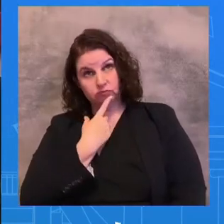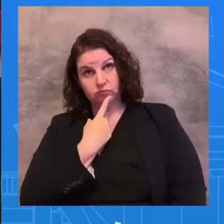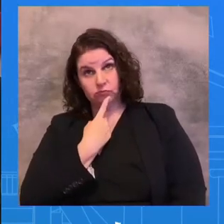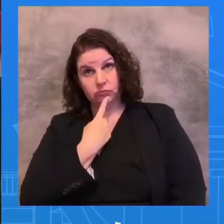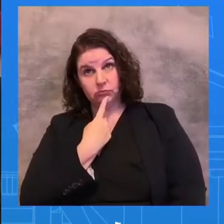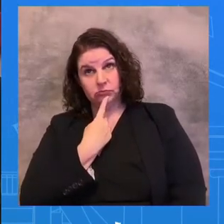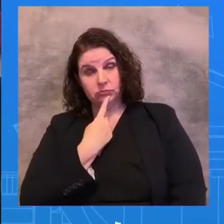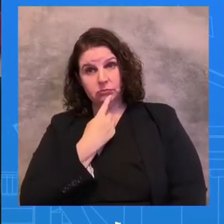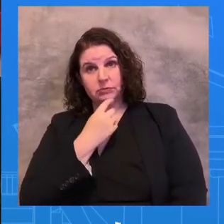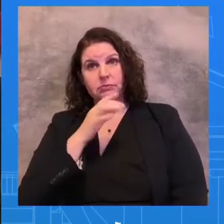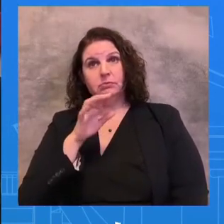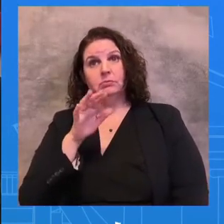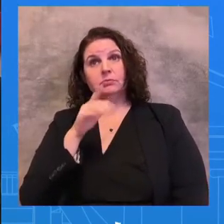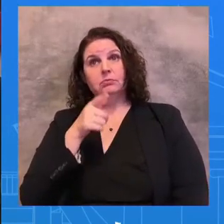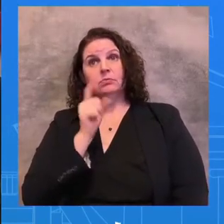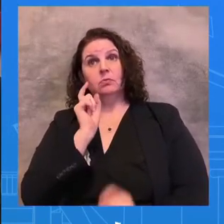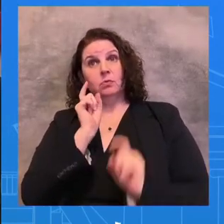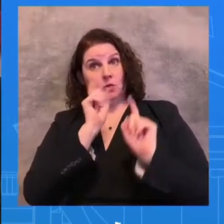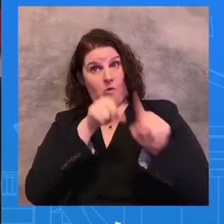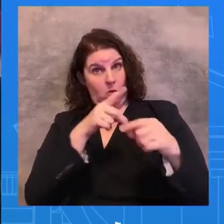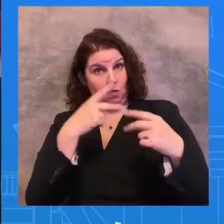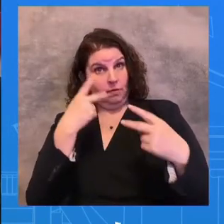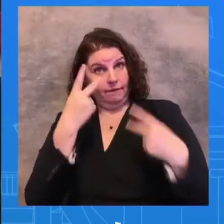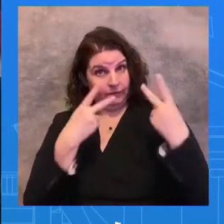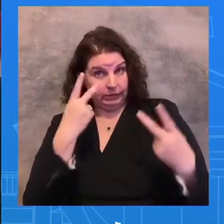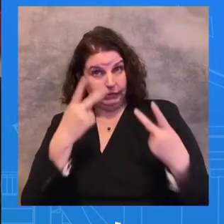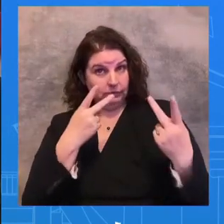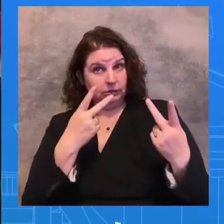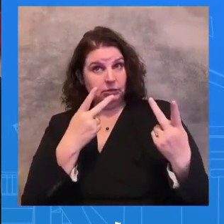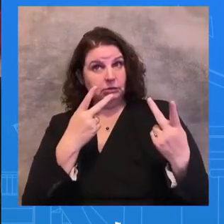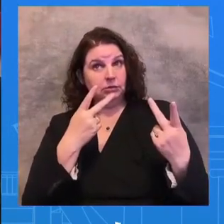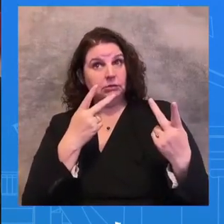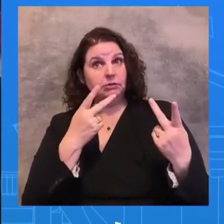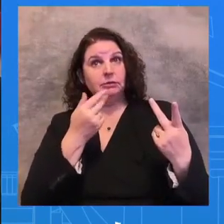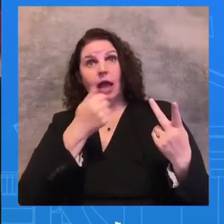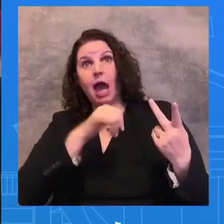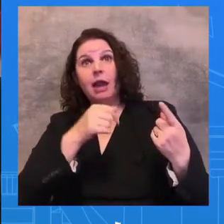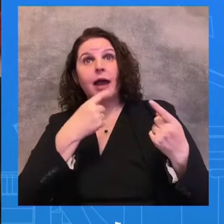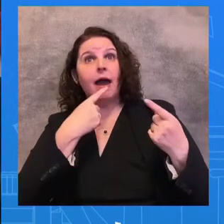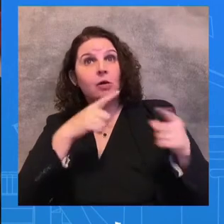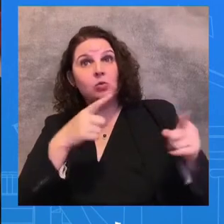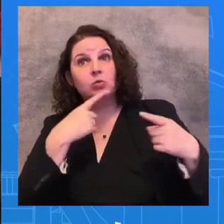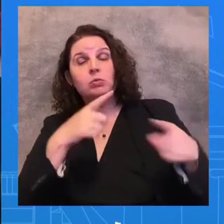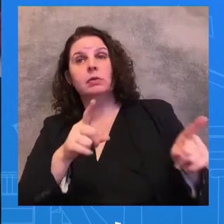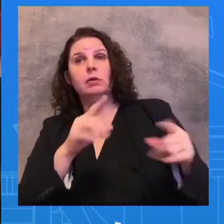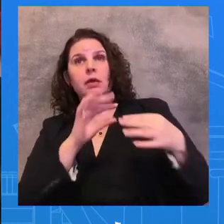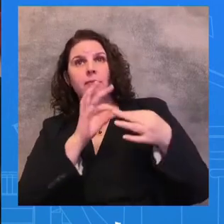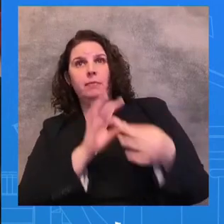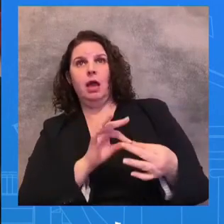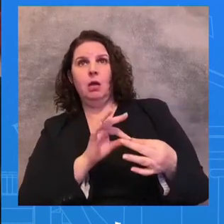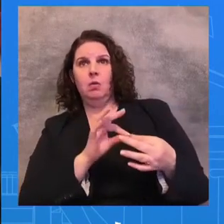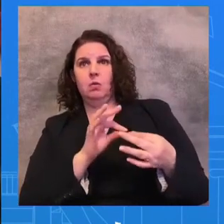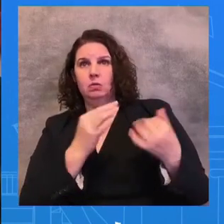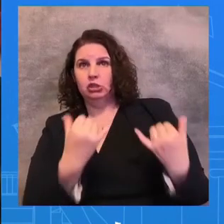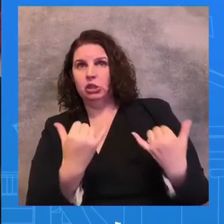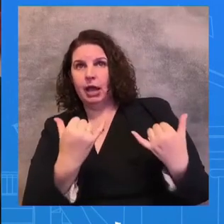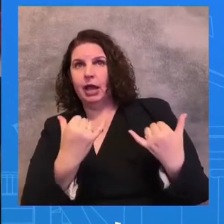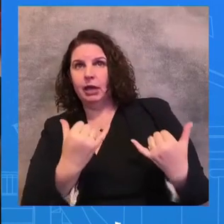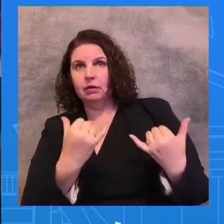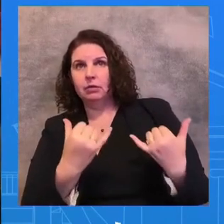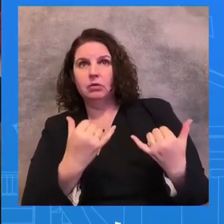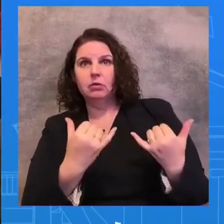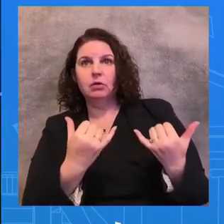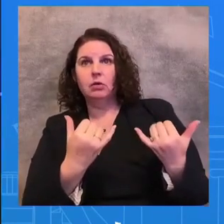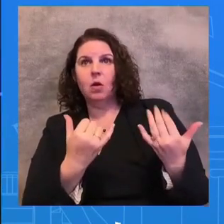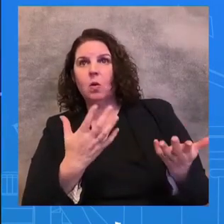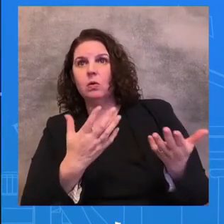anticipate any announcements being made today after the discussion, either before or after, during the discussion with the CEOs?